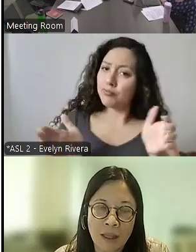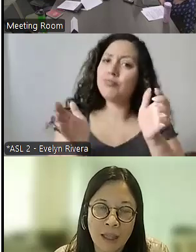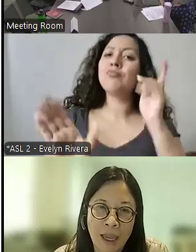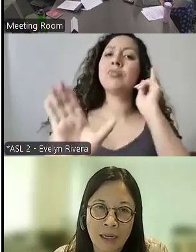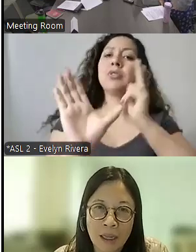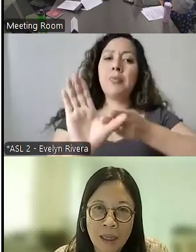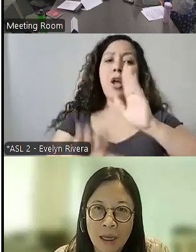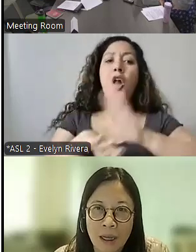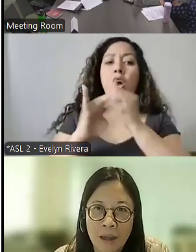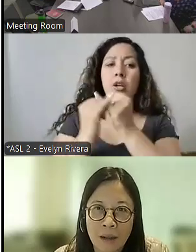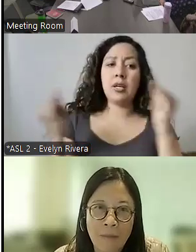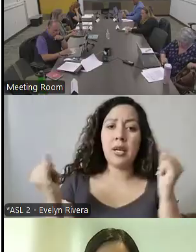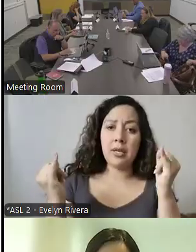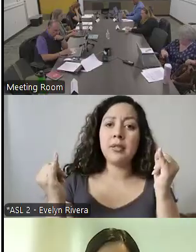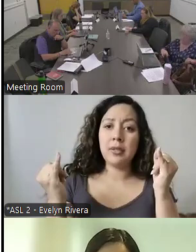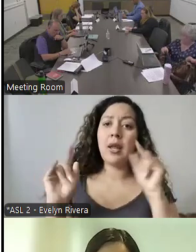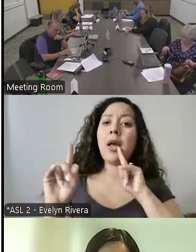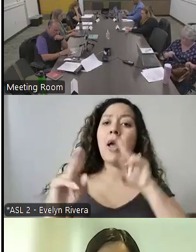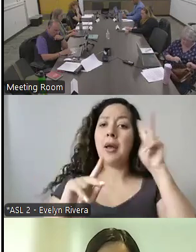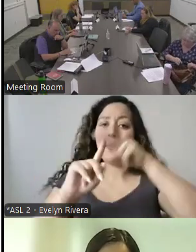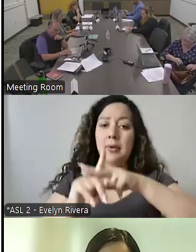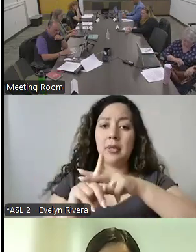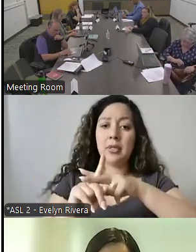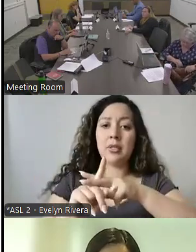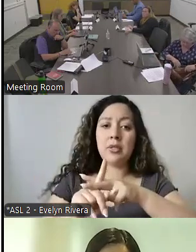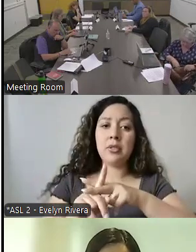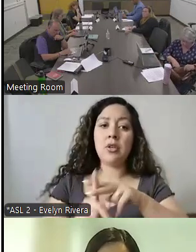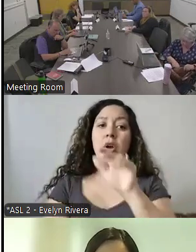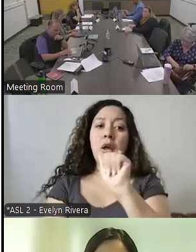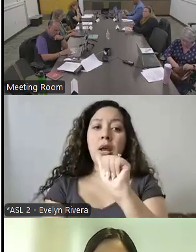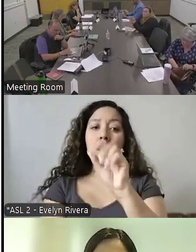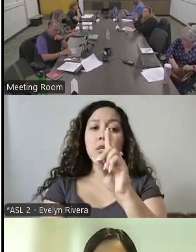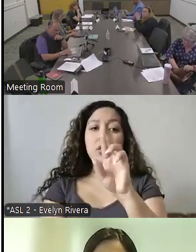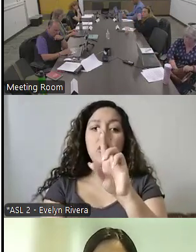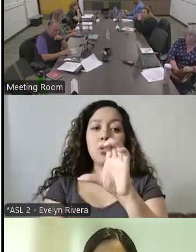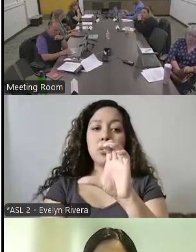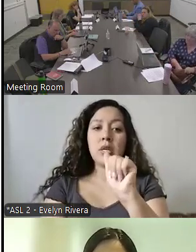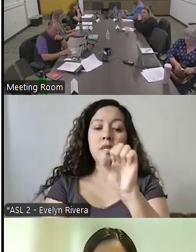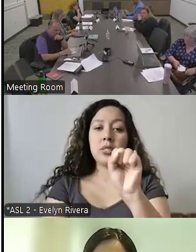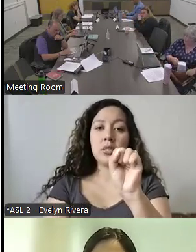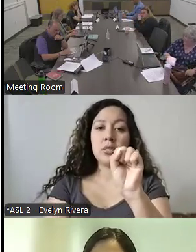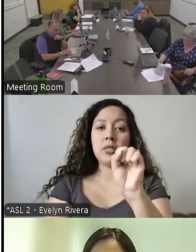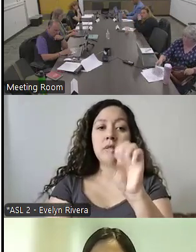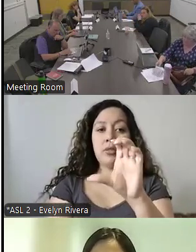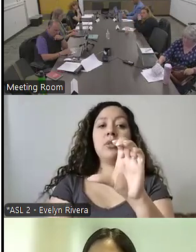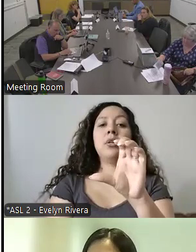the online application located on the ADR CAC webpage.